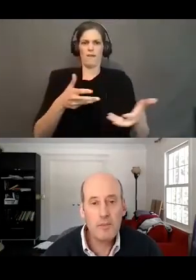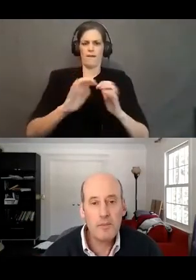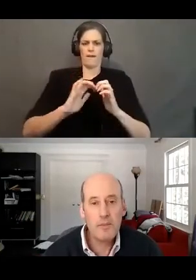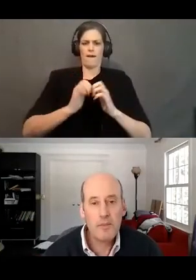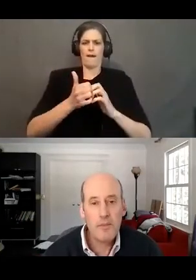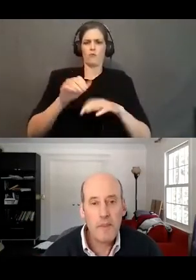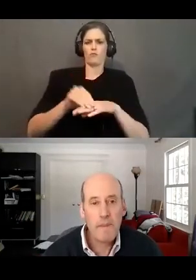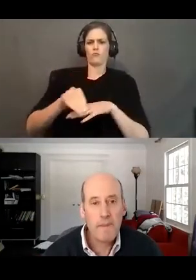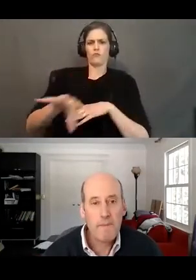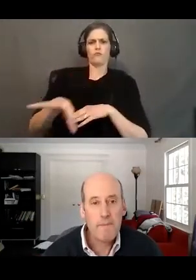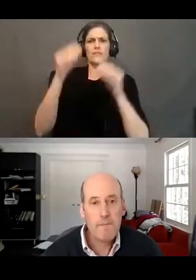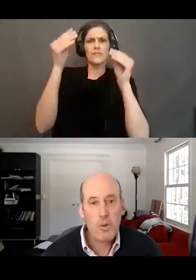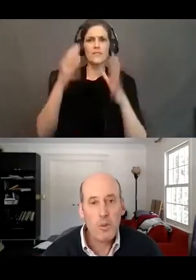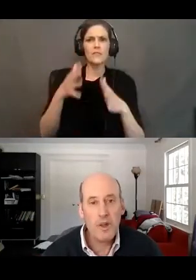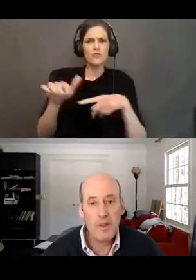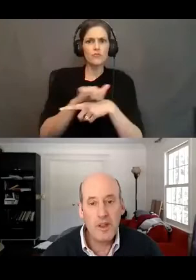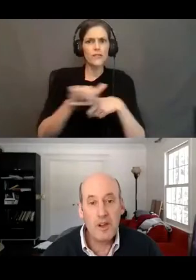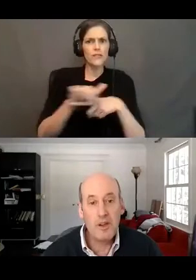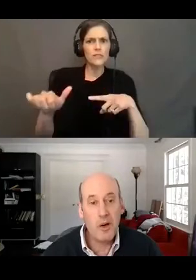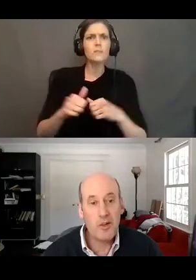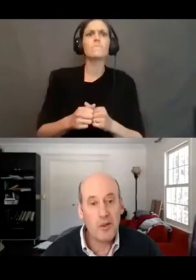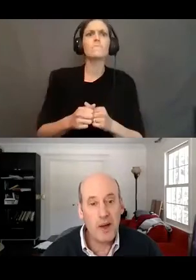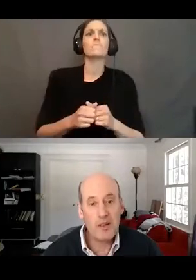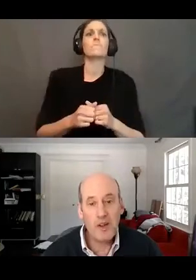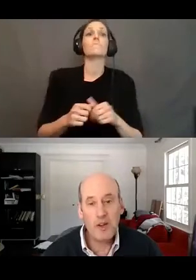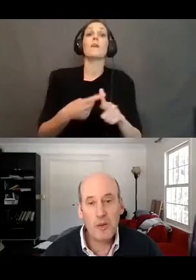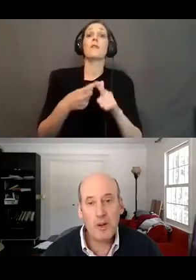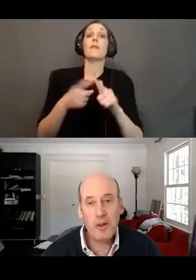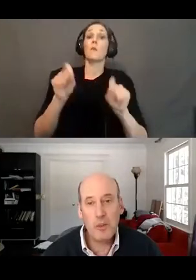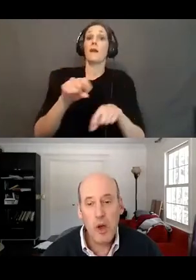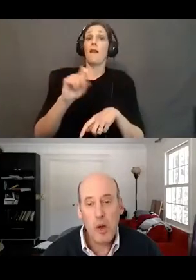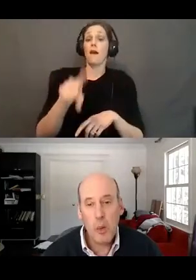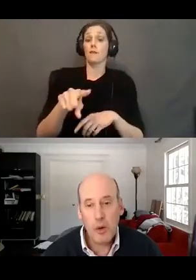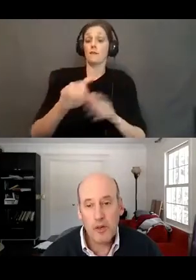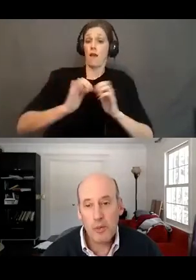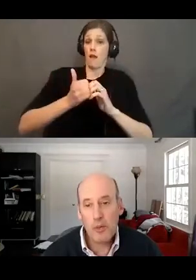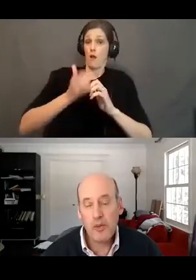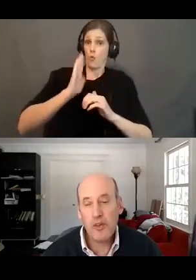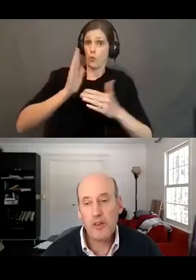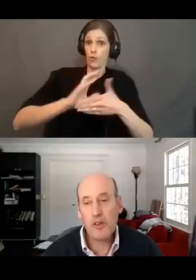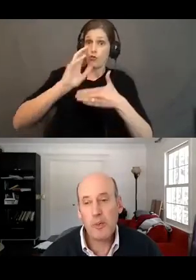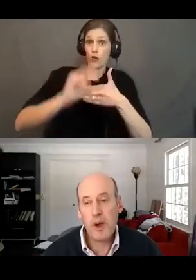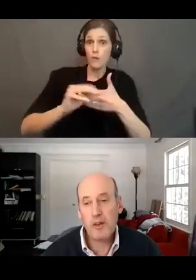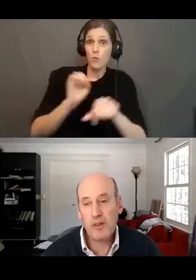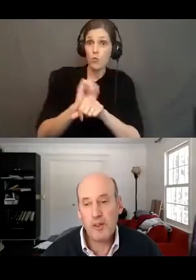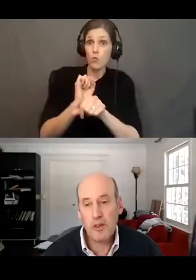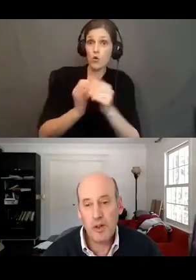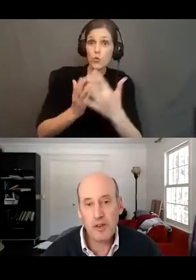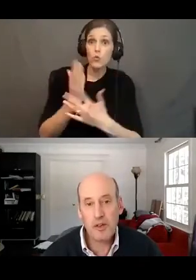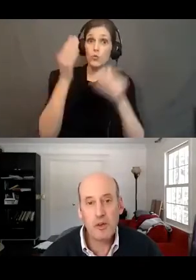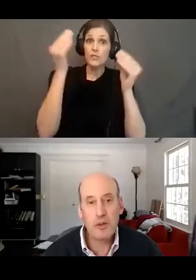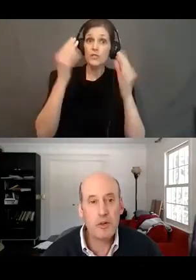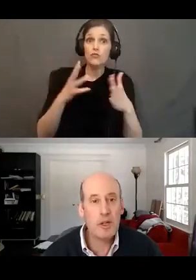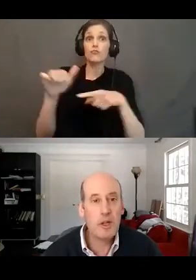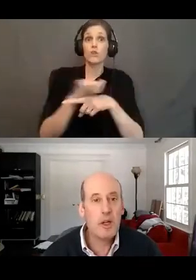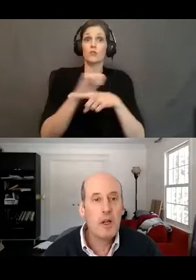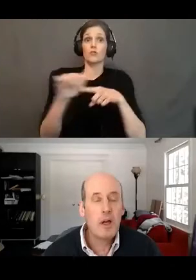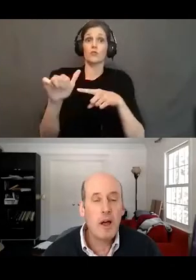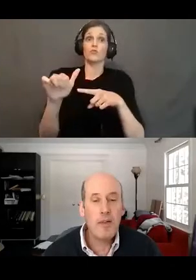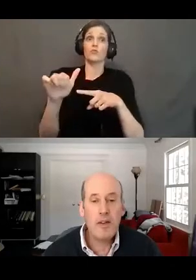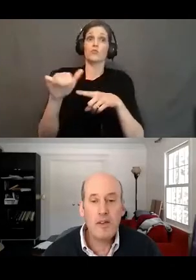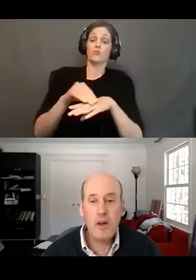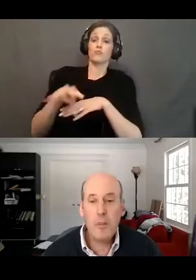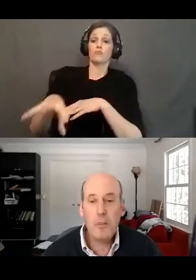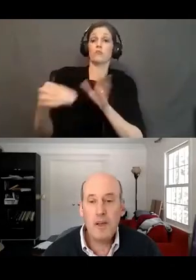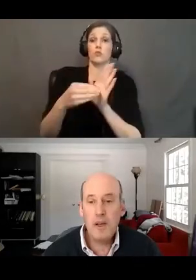practice. We can then also ask how the curriculum works through the teacher's practice to affect student learning,